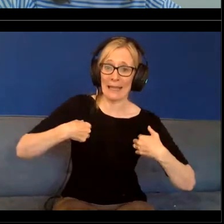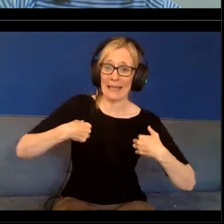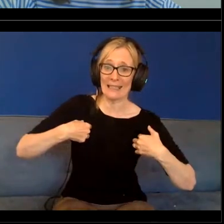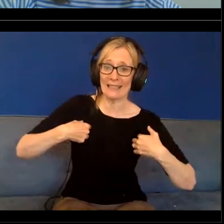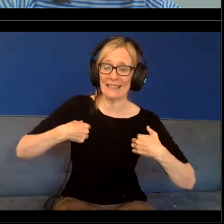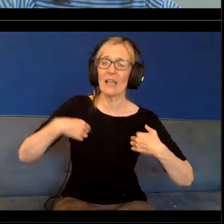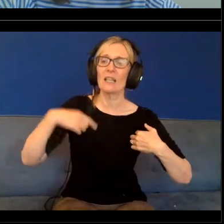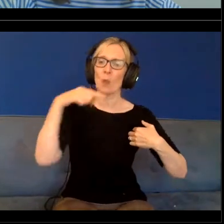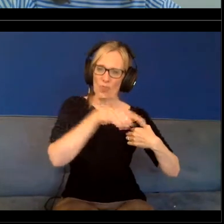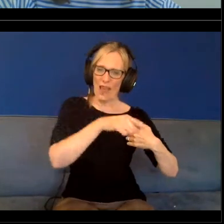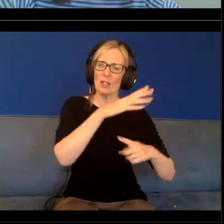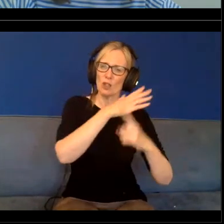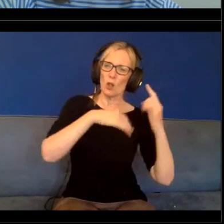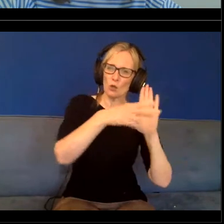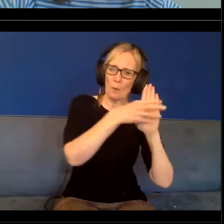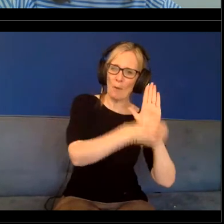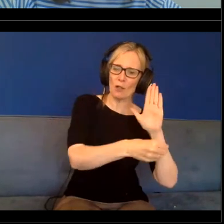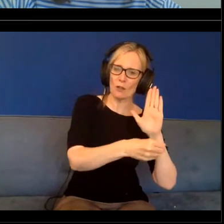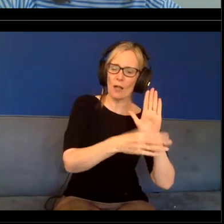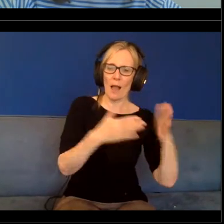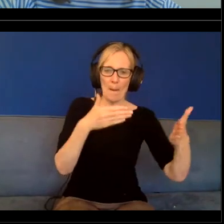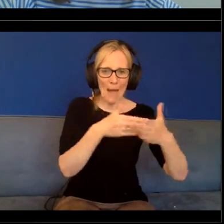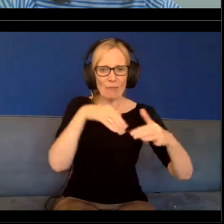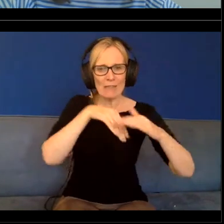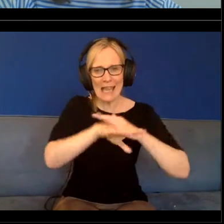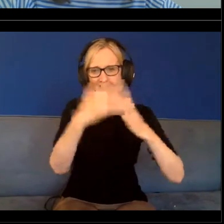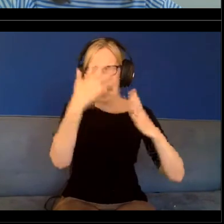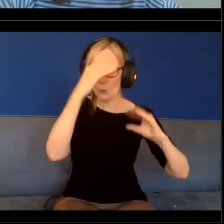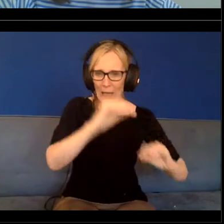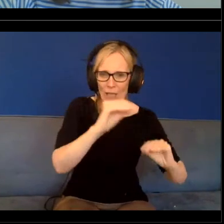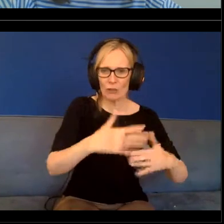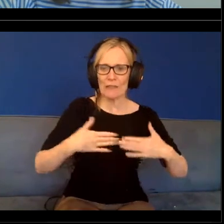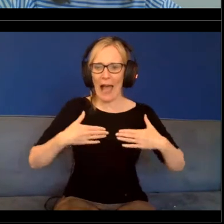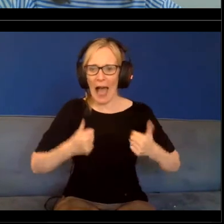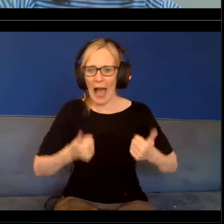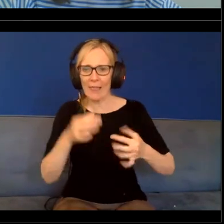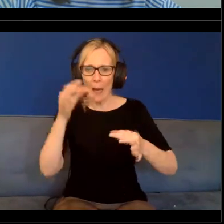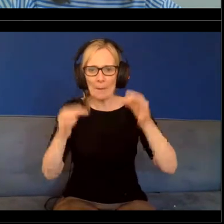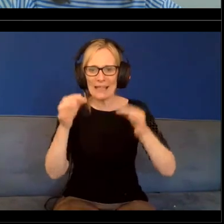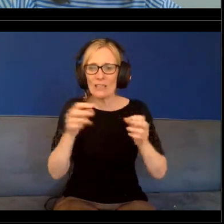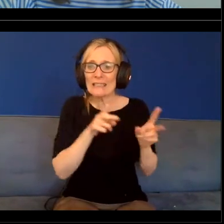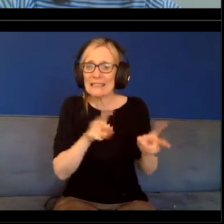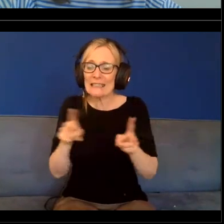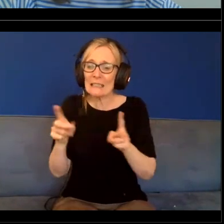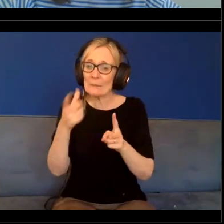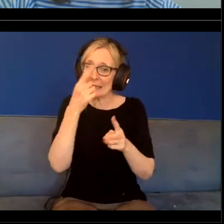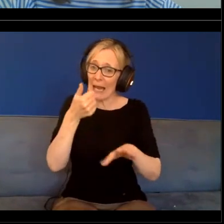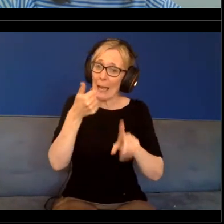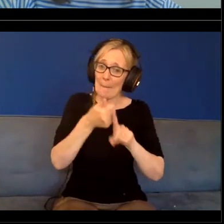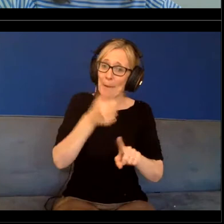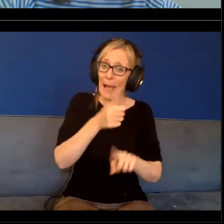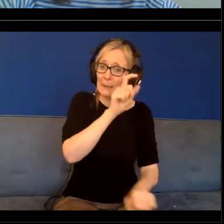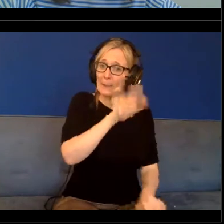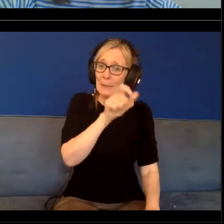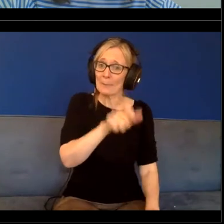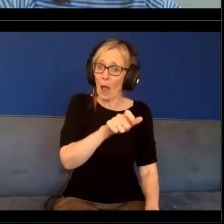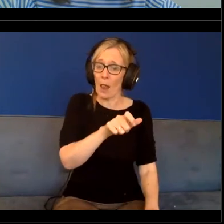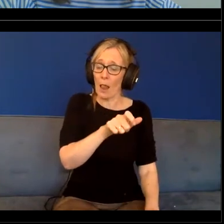social systems, our education systems, our health systems, our political systems, those things that impact on people with impairments'